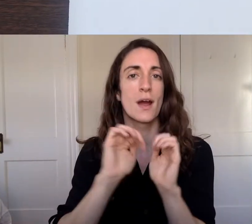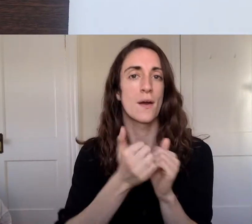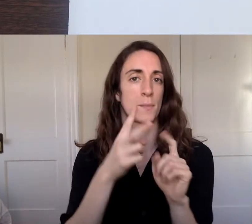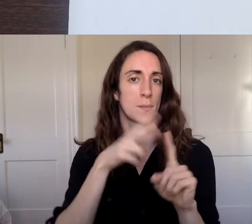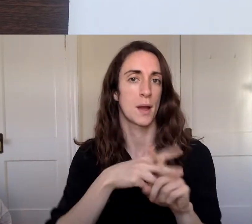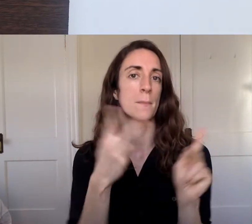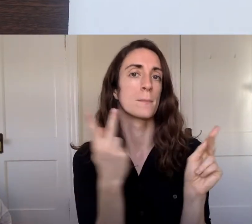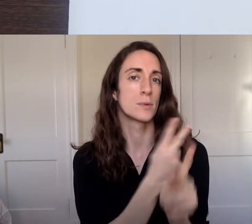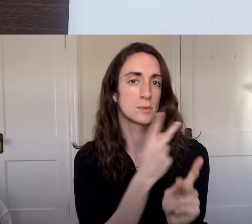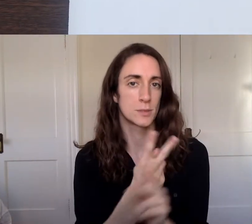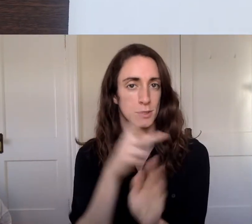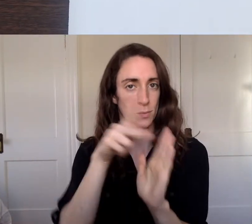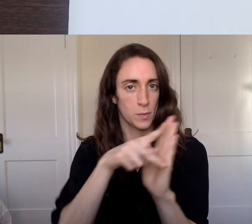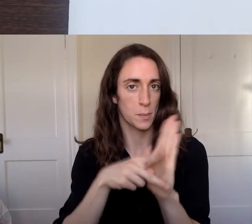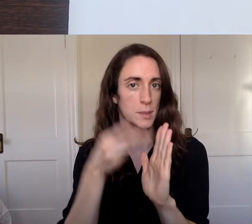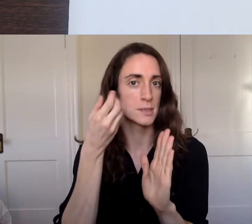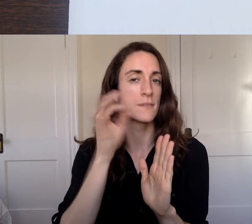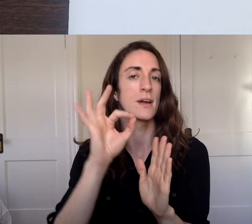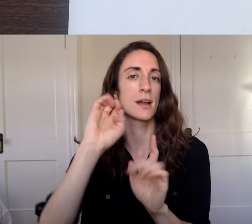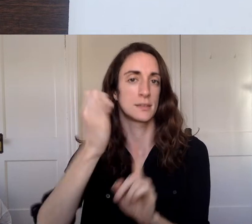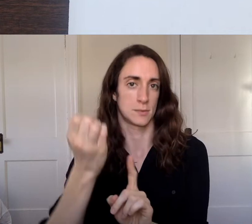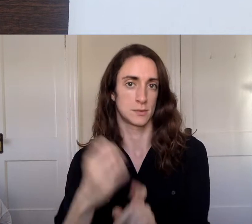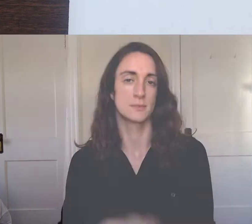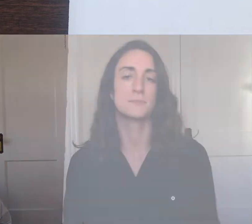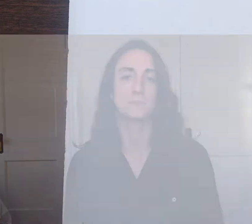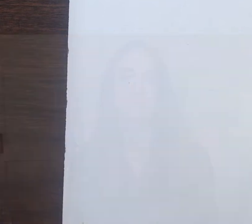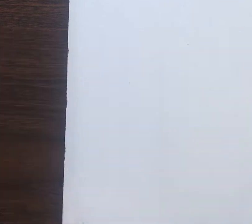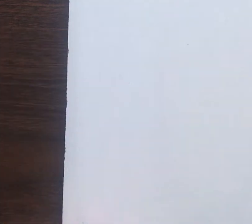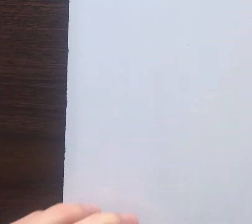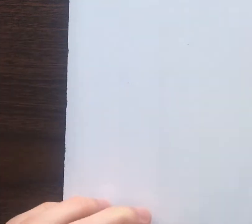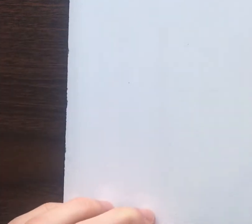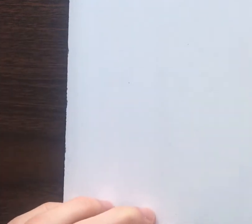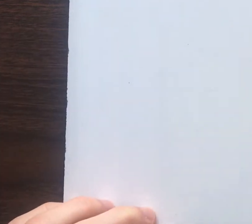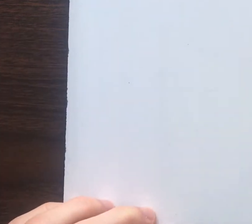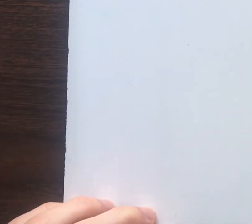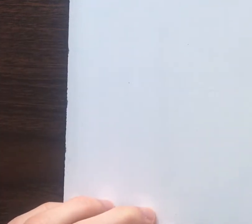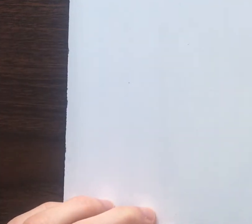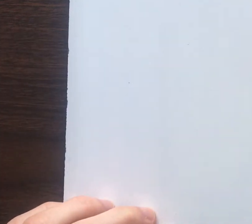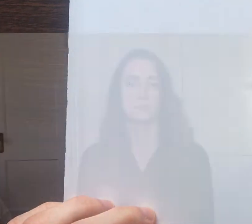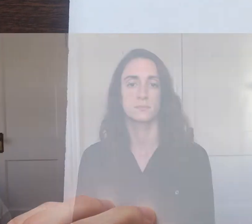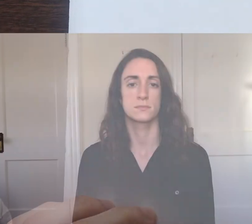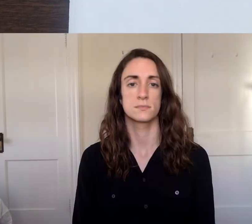In this video, I'm going to explain how to apply the multiplication properties of exponents.